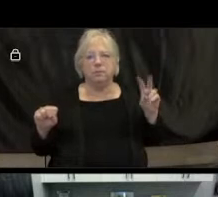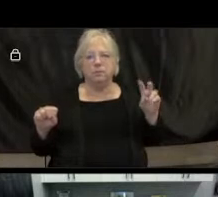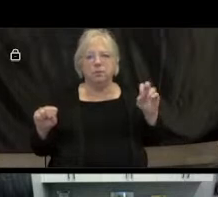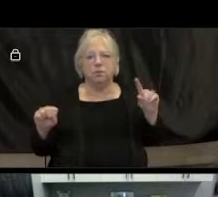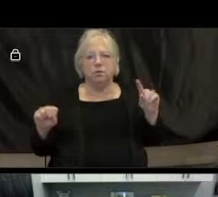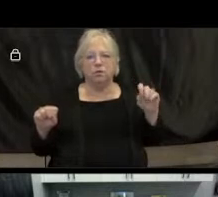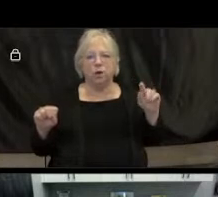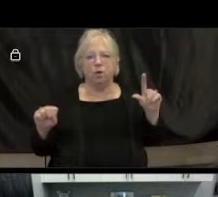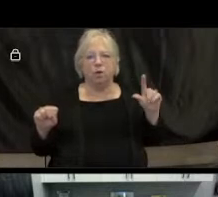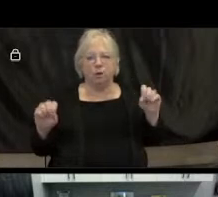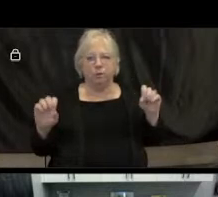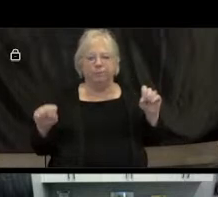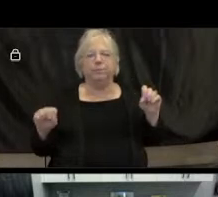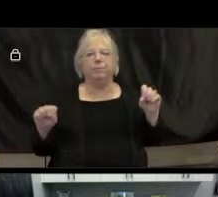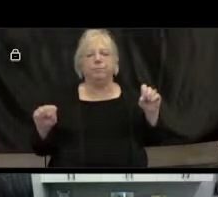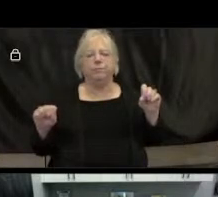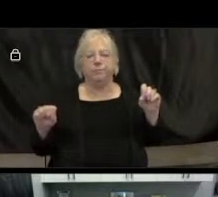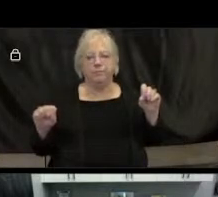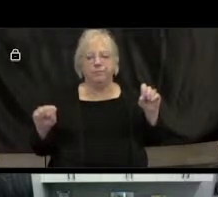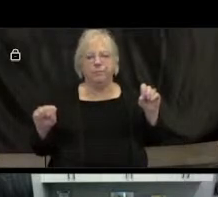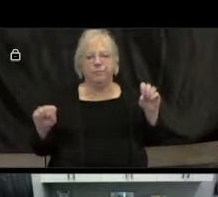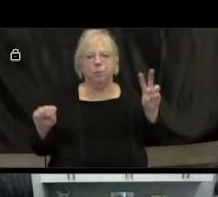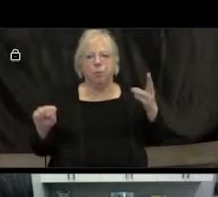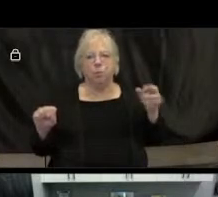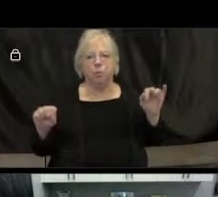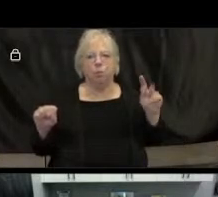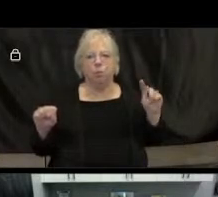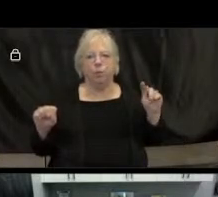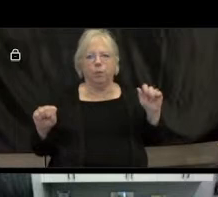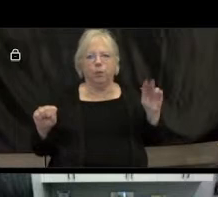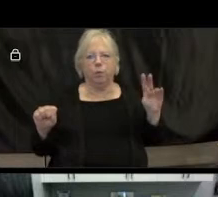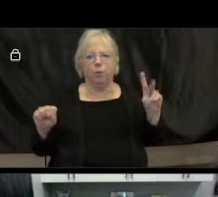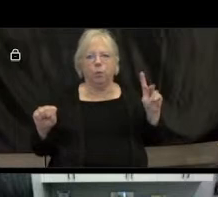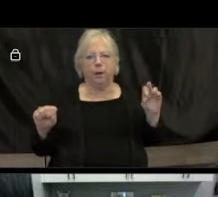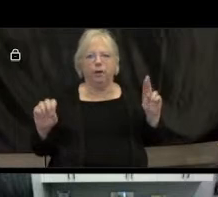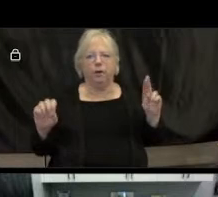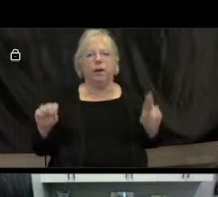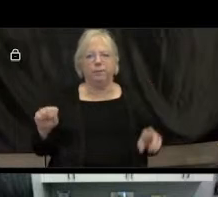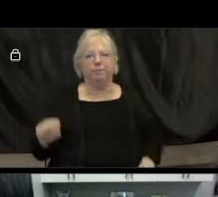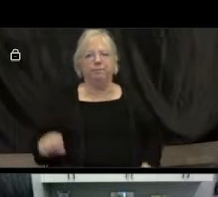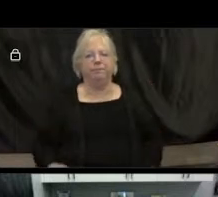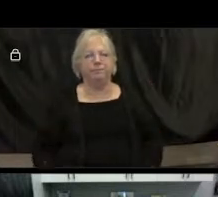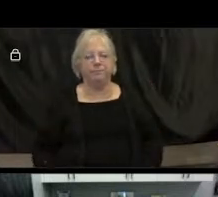Vogel, Yes. Whitaker. Yes.